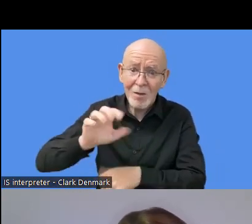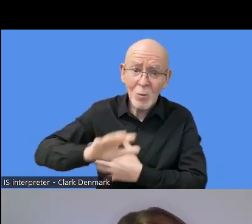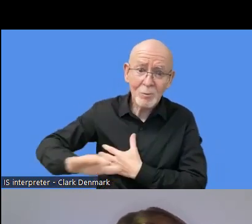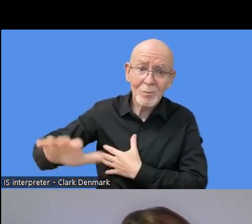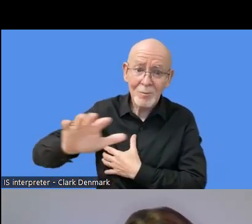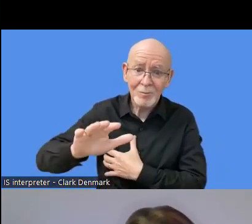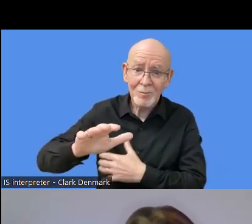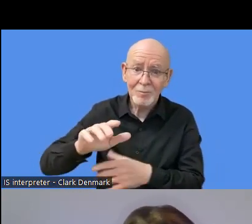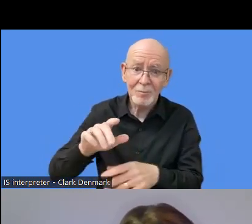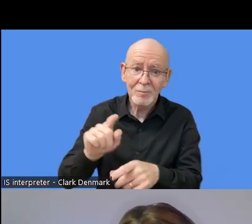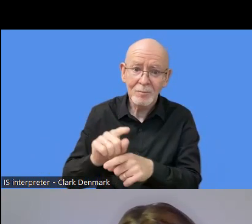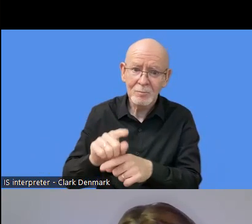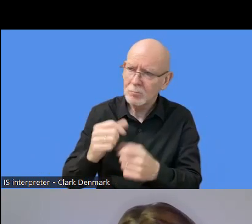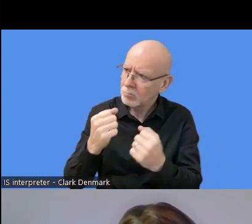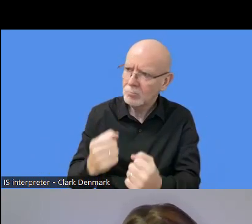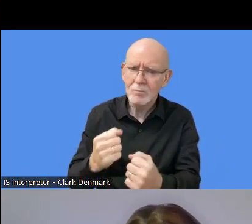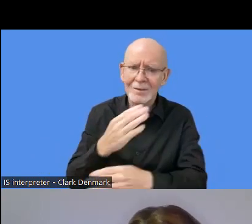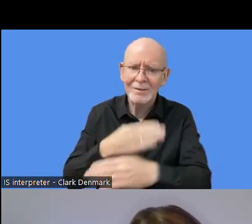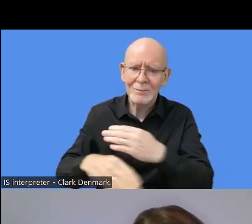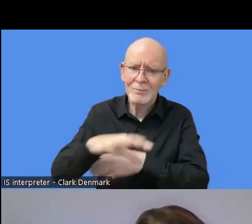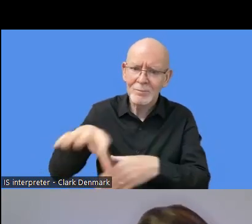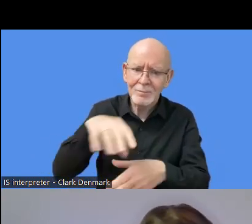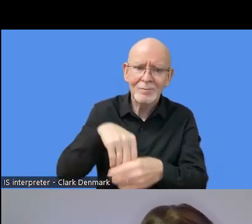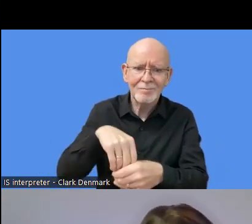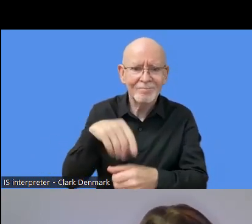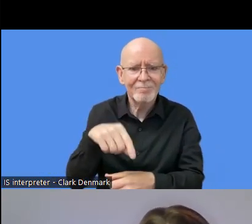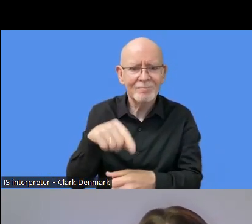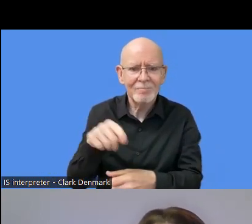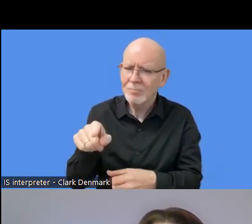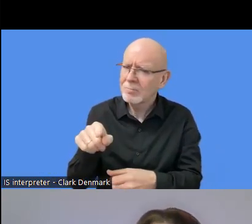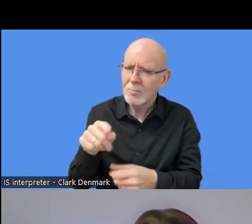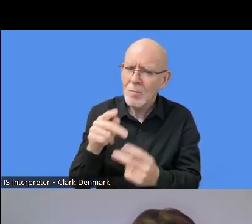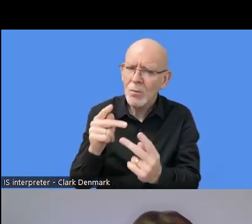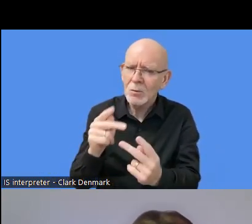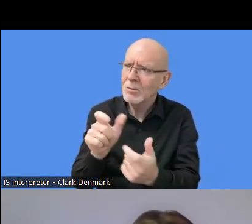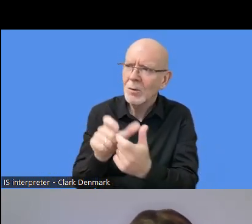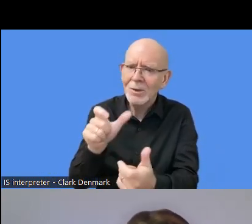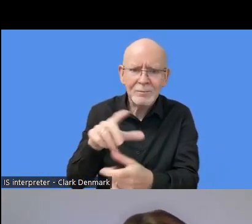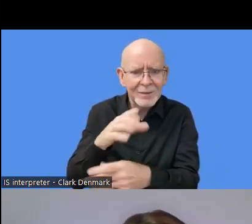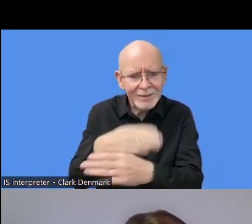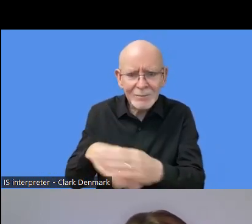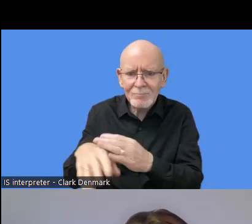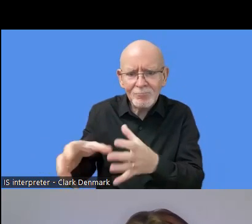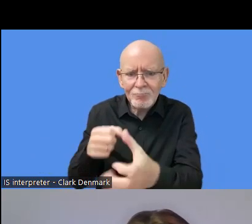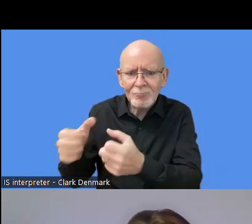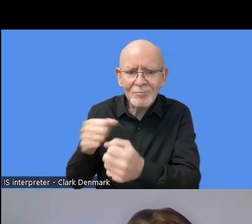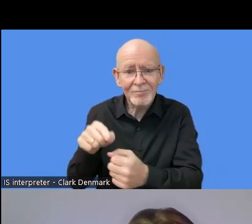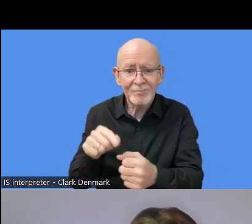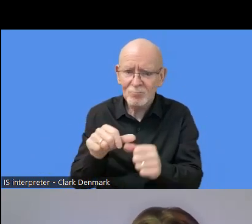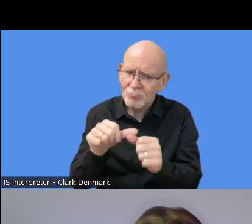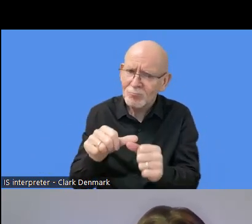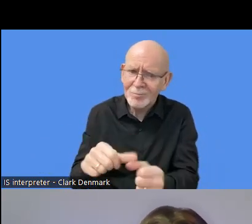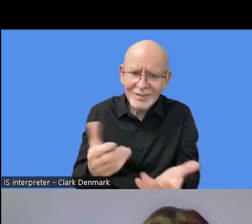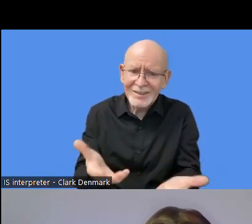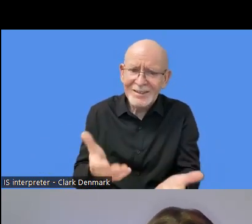employed a high number of persons with disabilities already in his company. So our mission and our work is based on